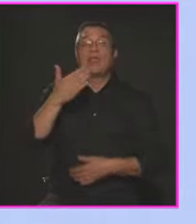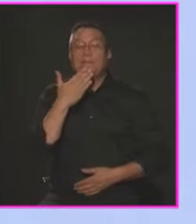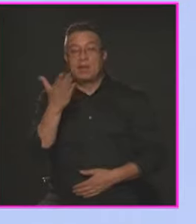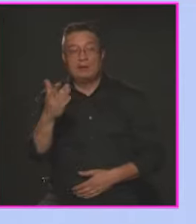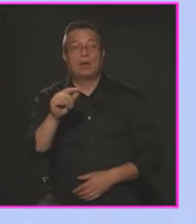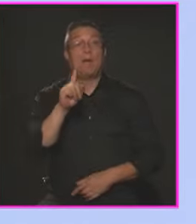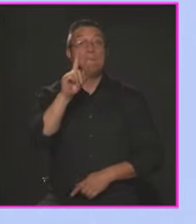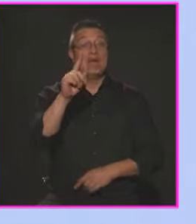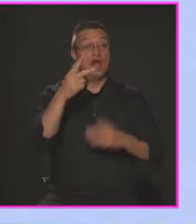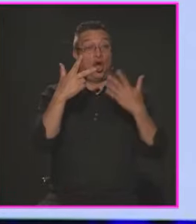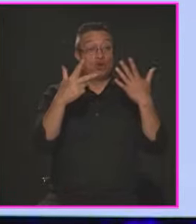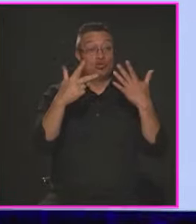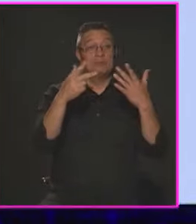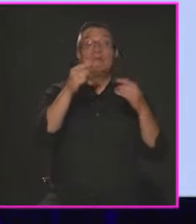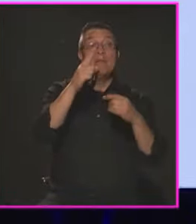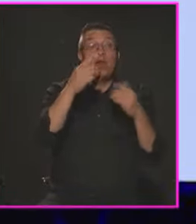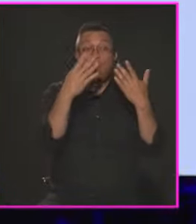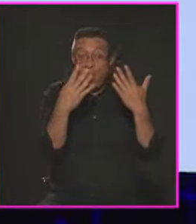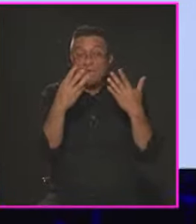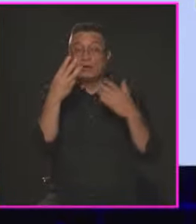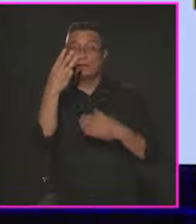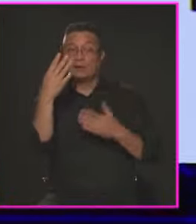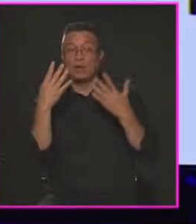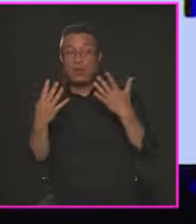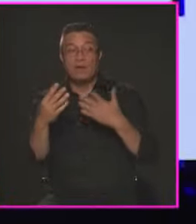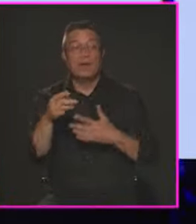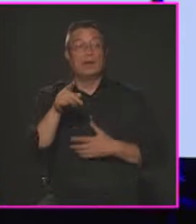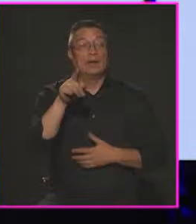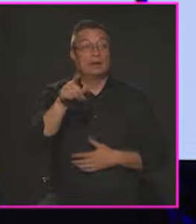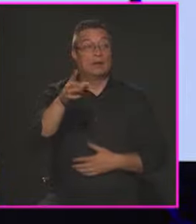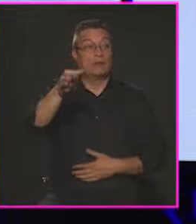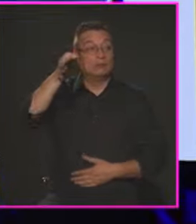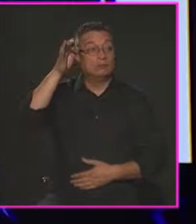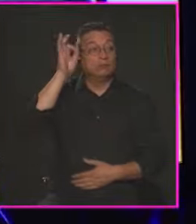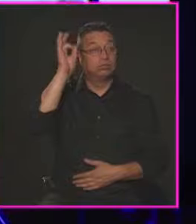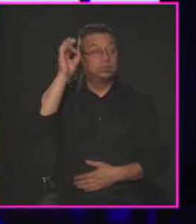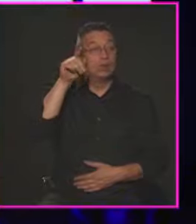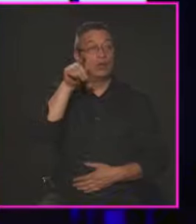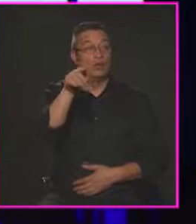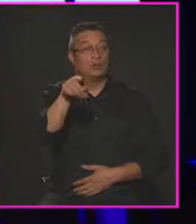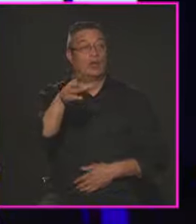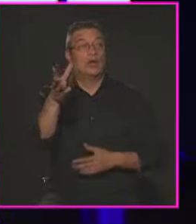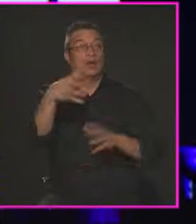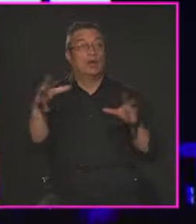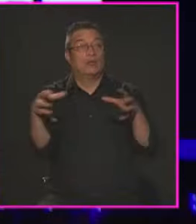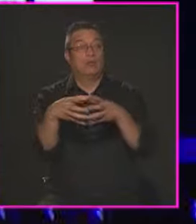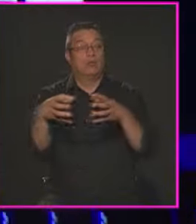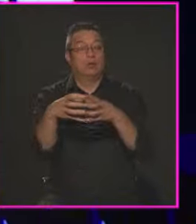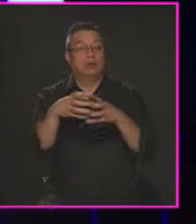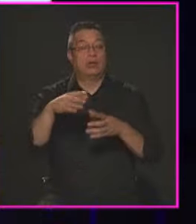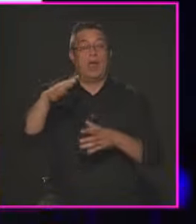Rabi gave a conference at a meeting of the American Association for Science,